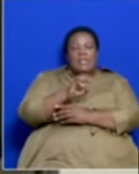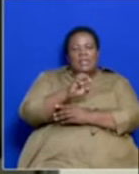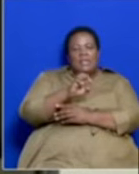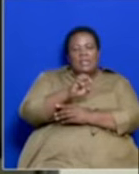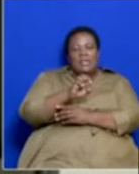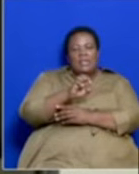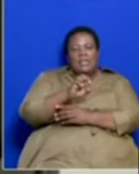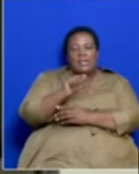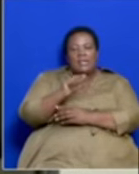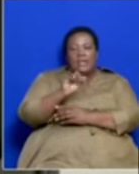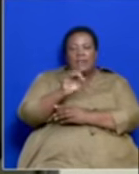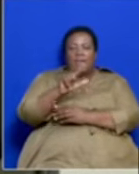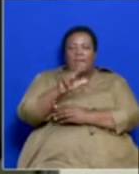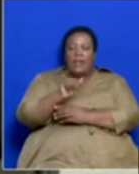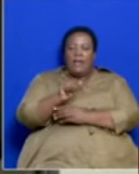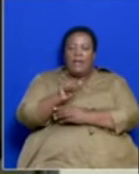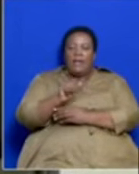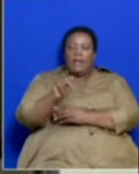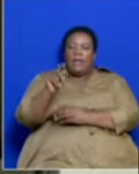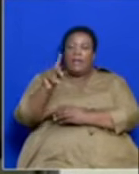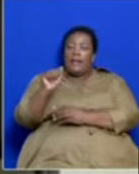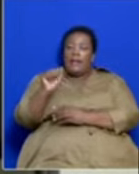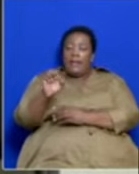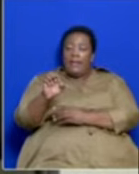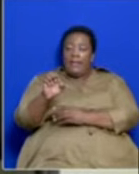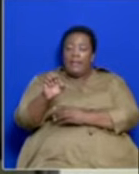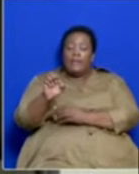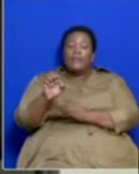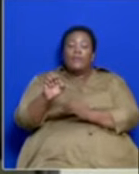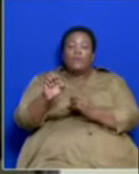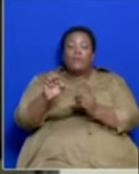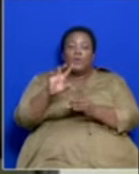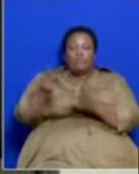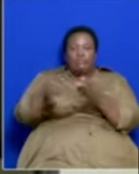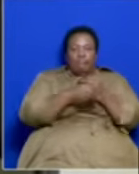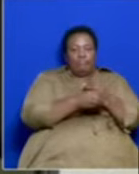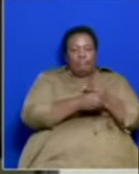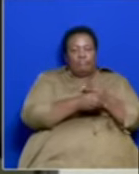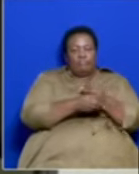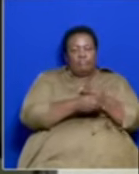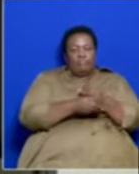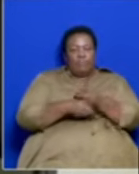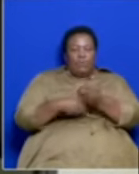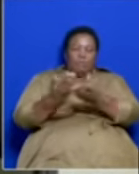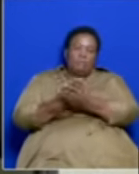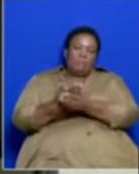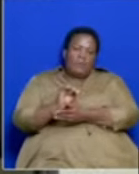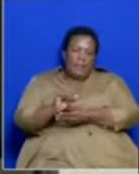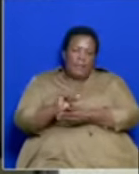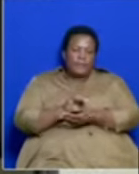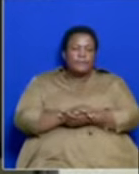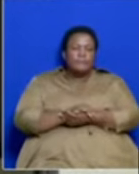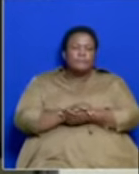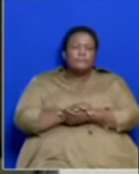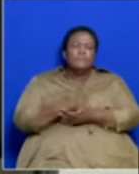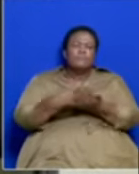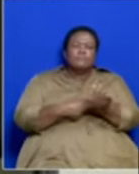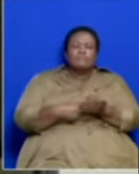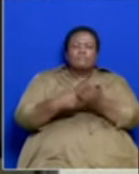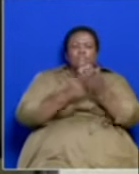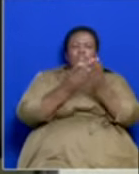stream. This would form part of his bundle. Yes, yes. To talk generally about IPID and